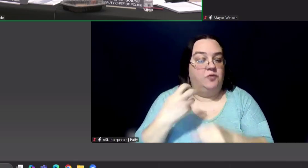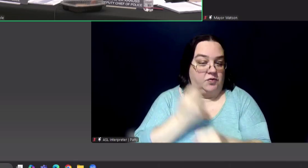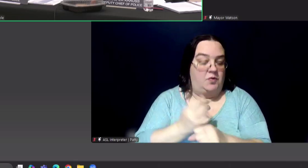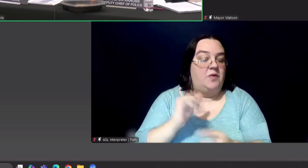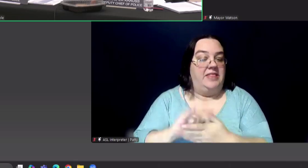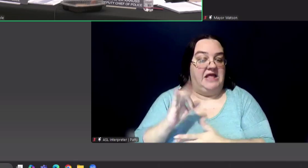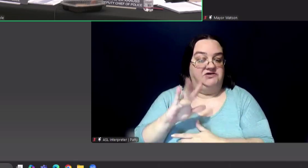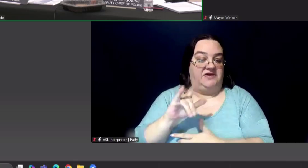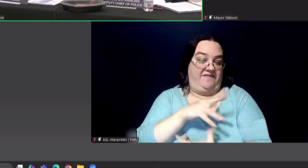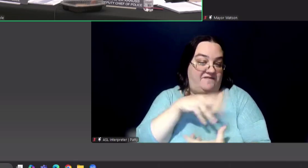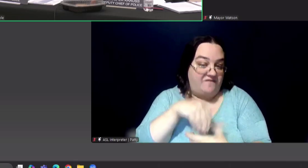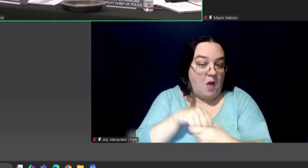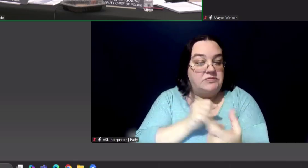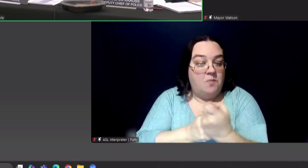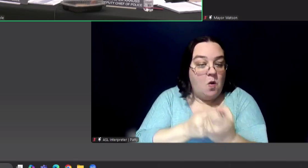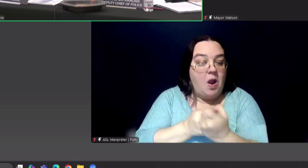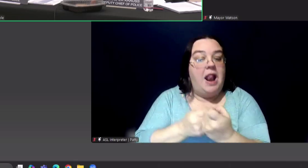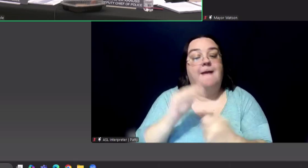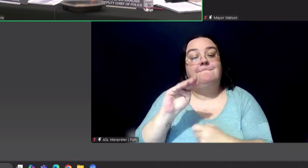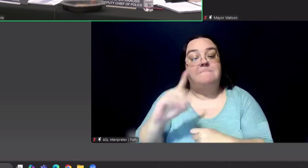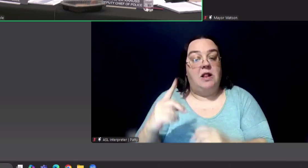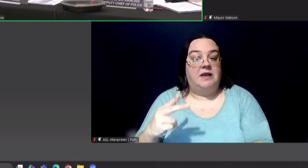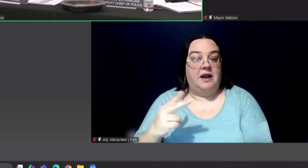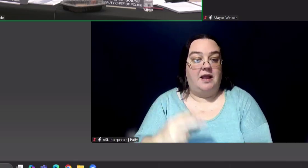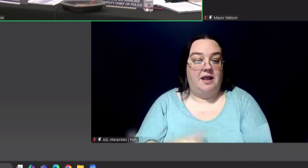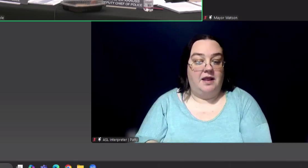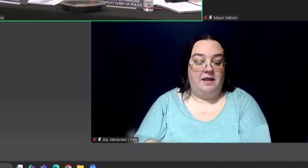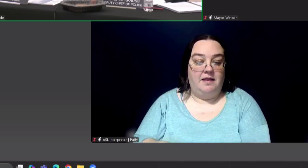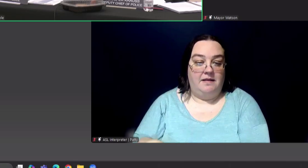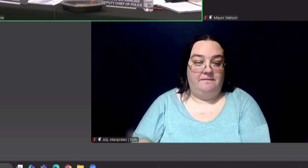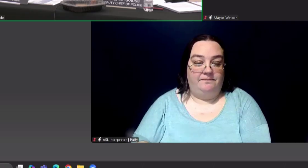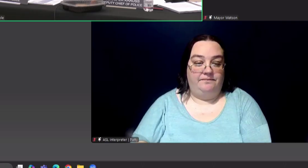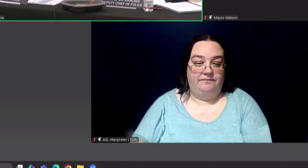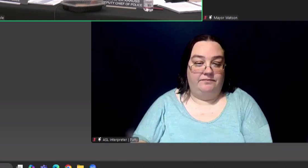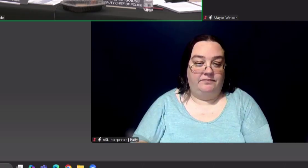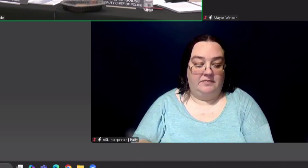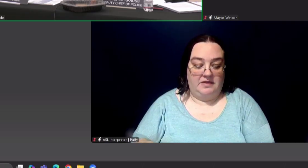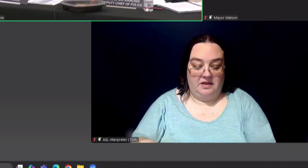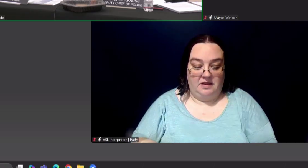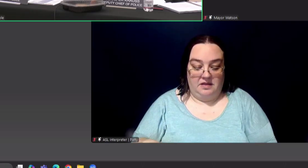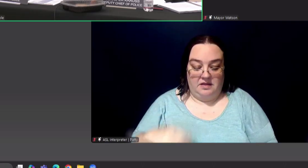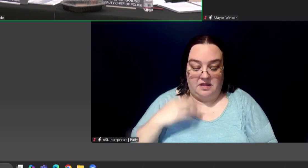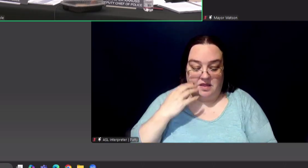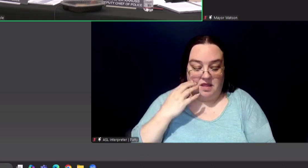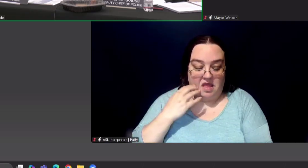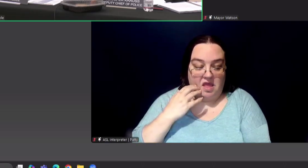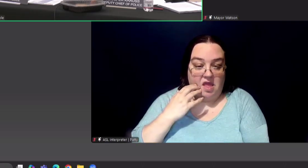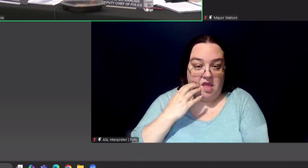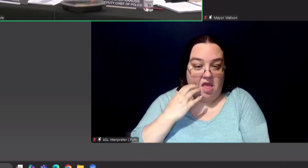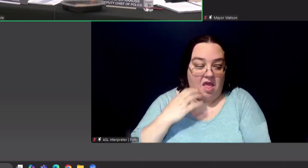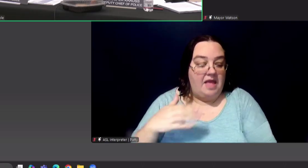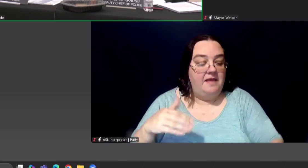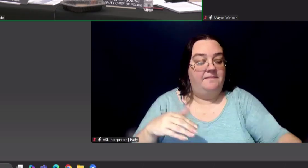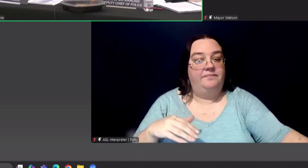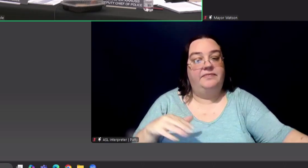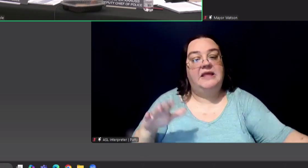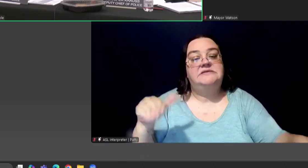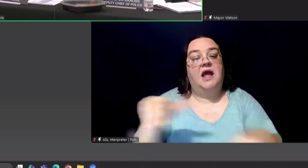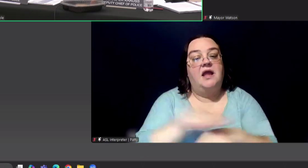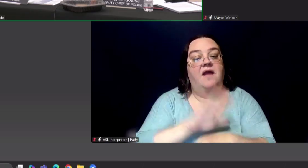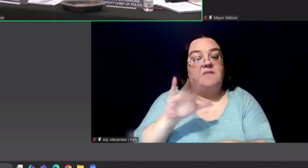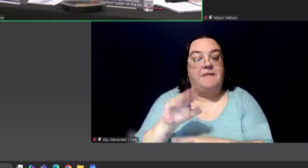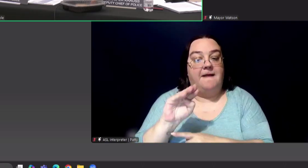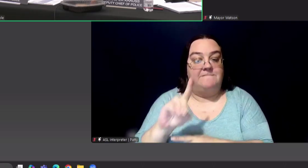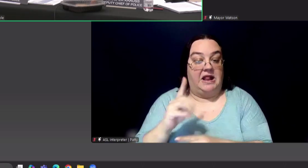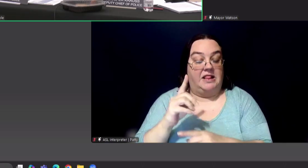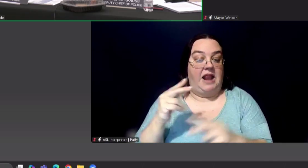Highway Safety Office, and all of the costs of travel, lodging, and registrations being covered by the Maryland Highway Safety Office. And